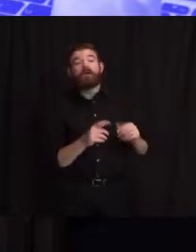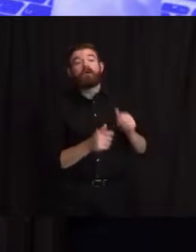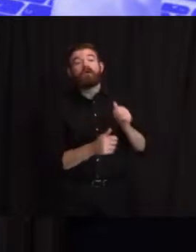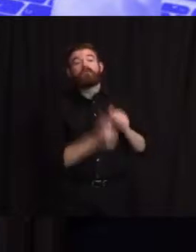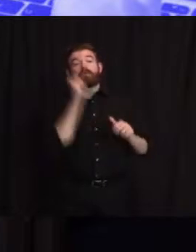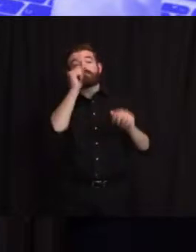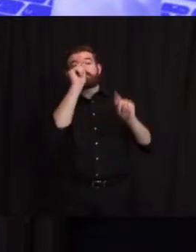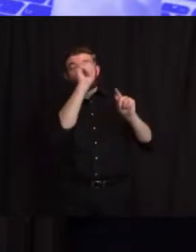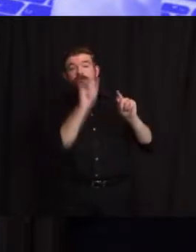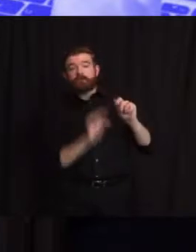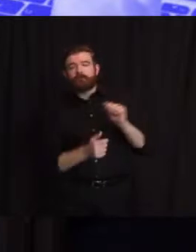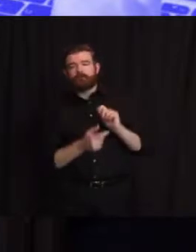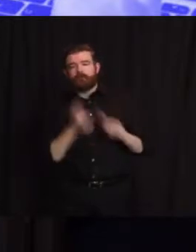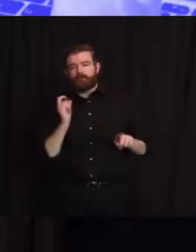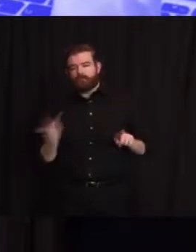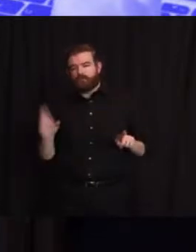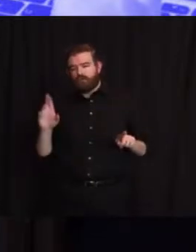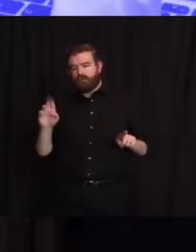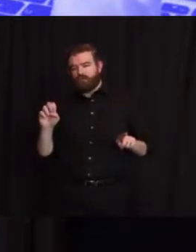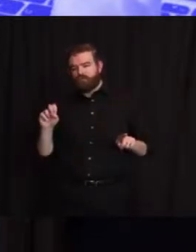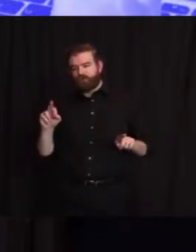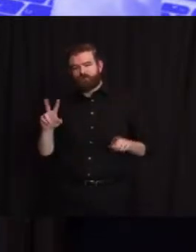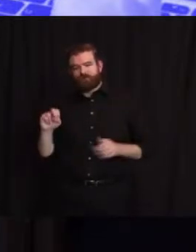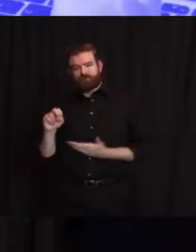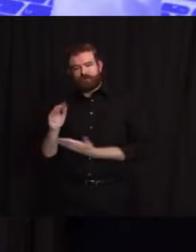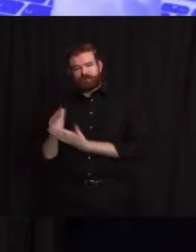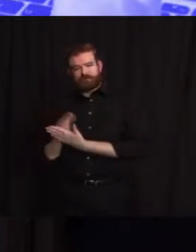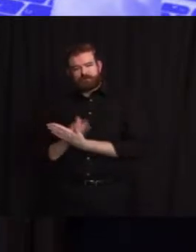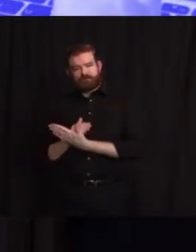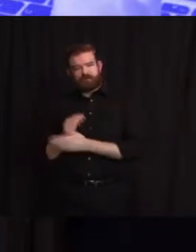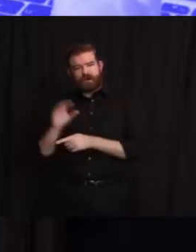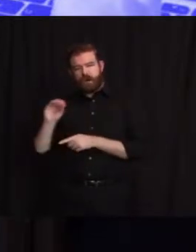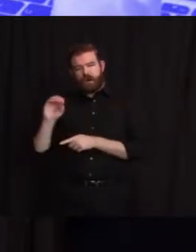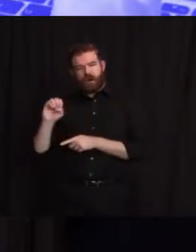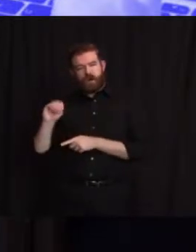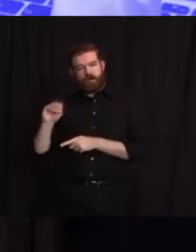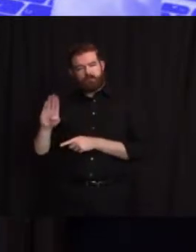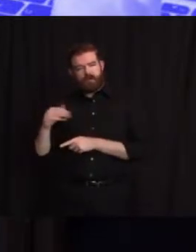reserve lists that OMB has,